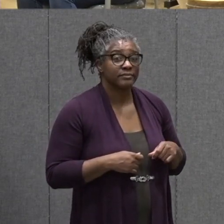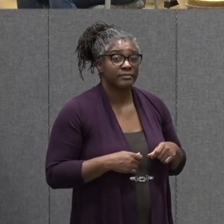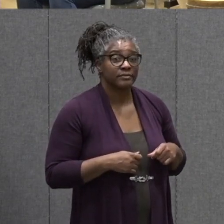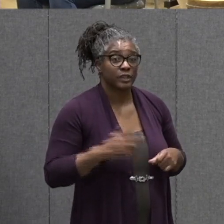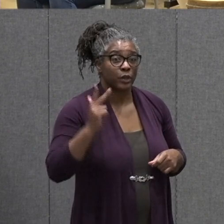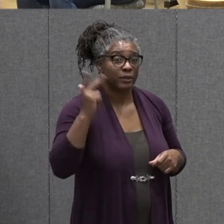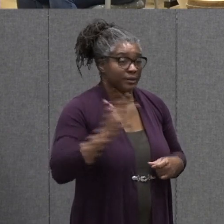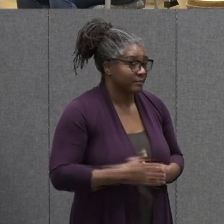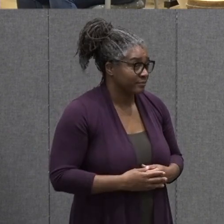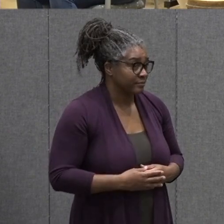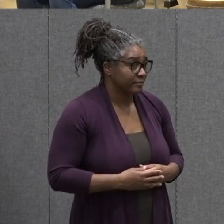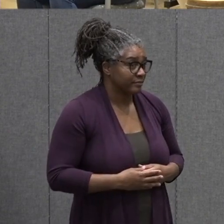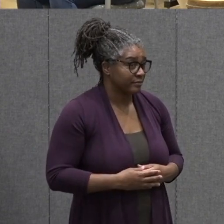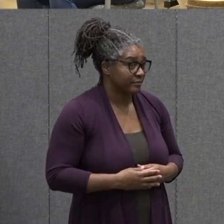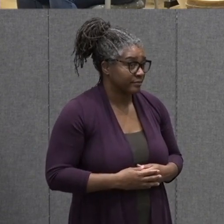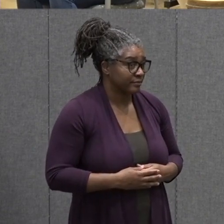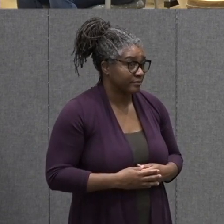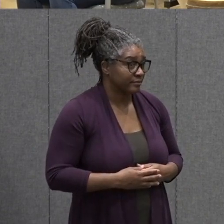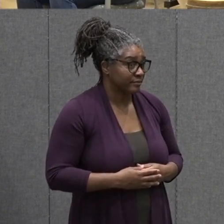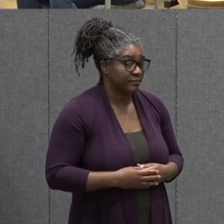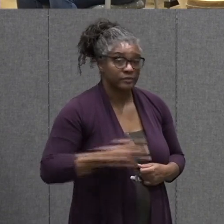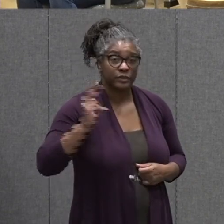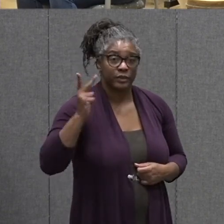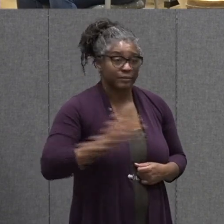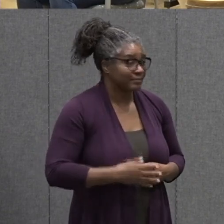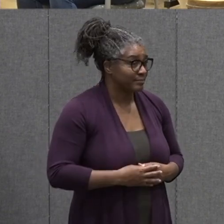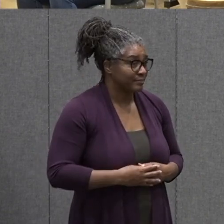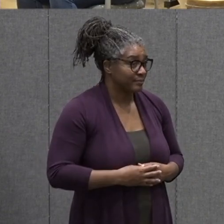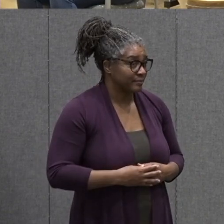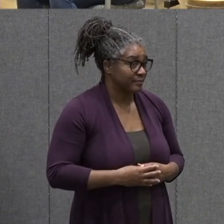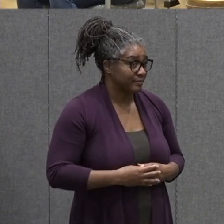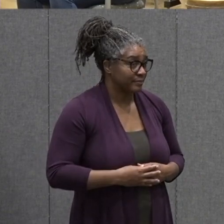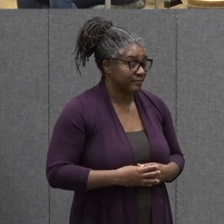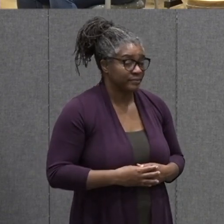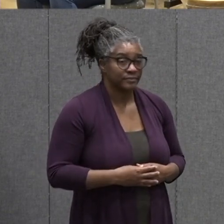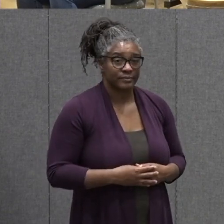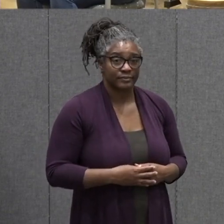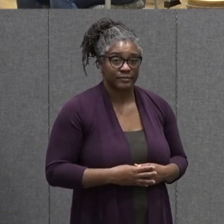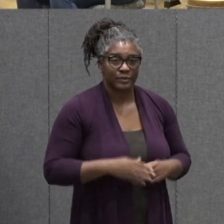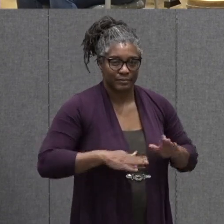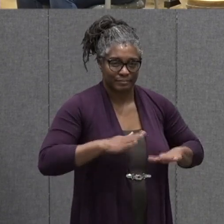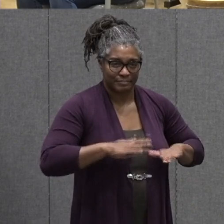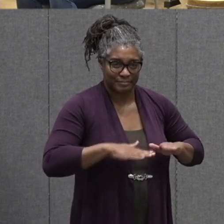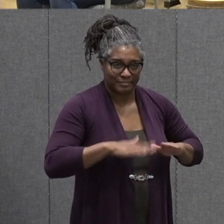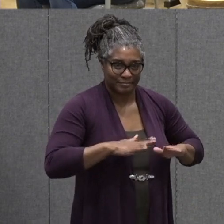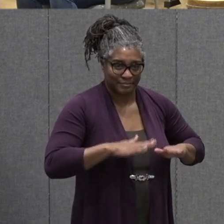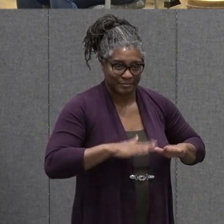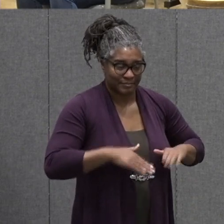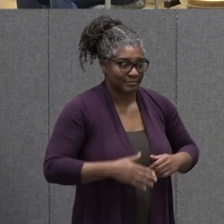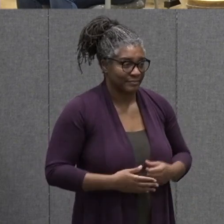Hit me three times. Hit me three times. Rumble.